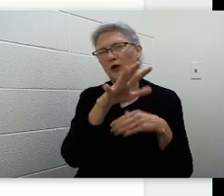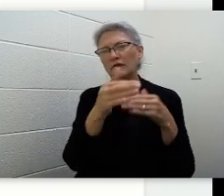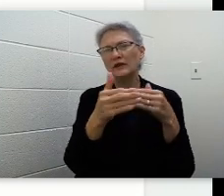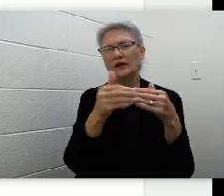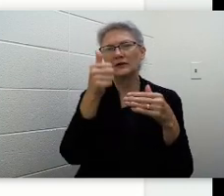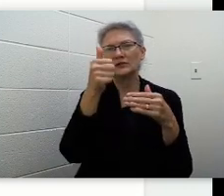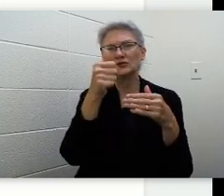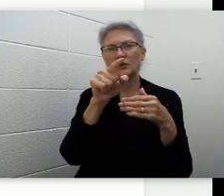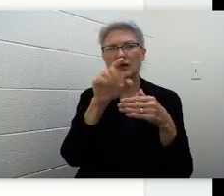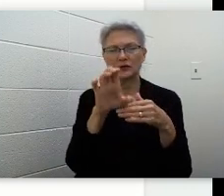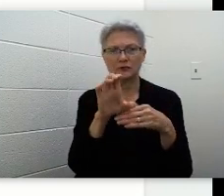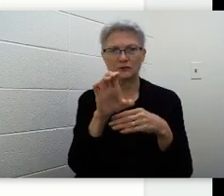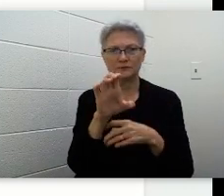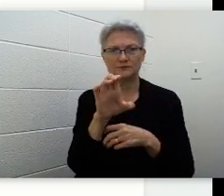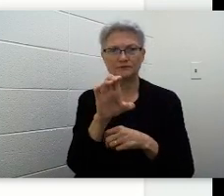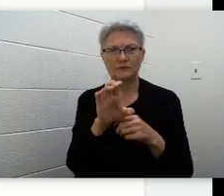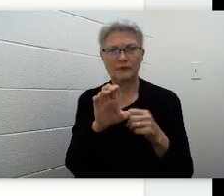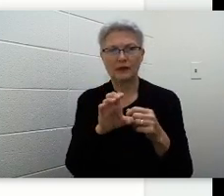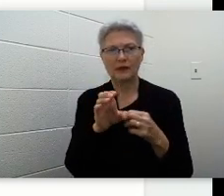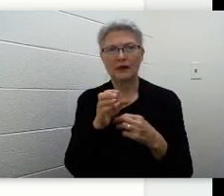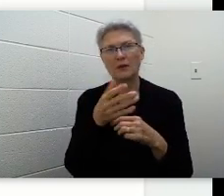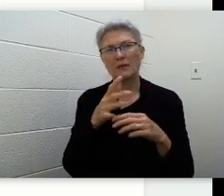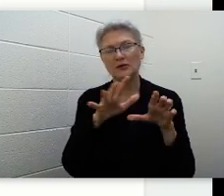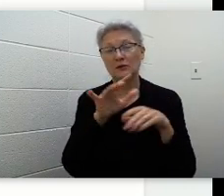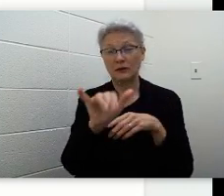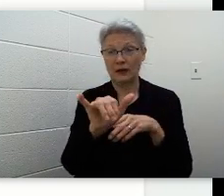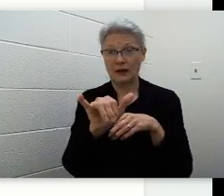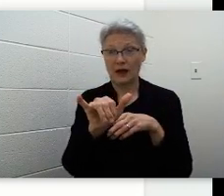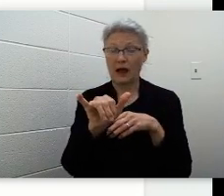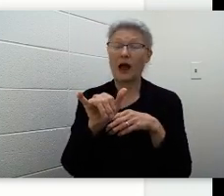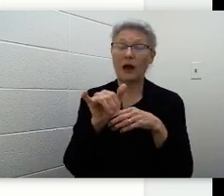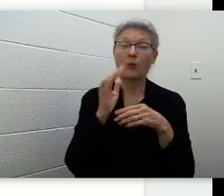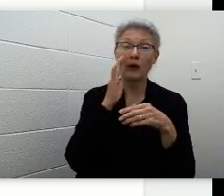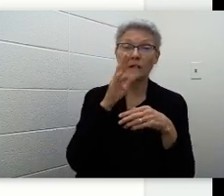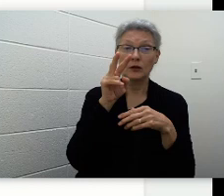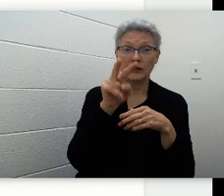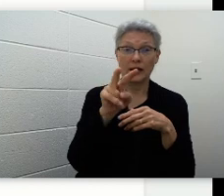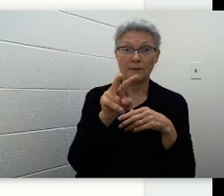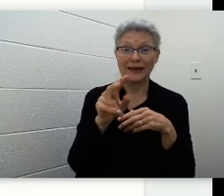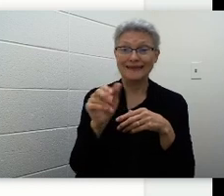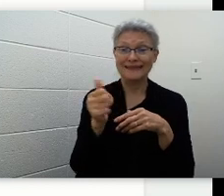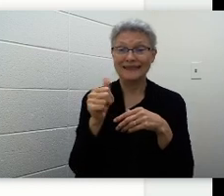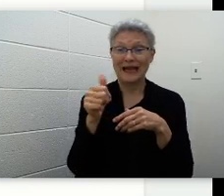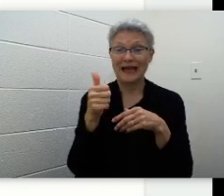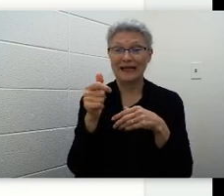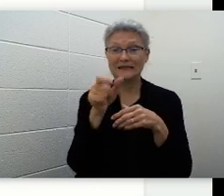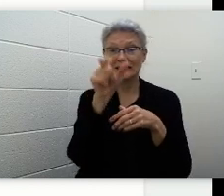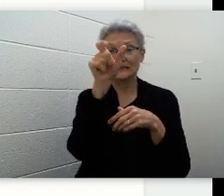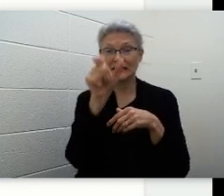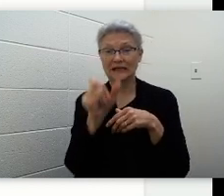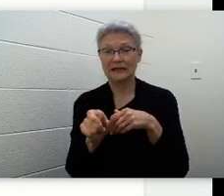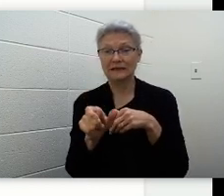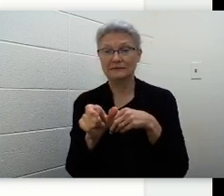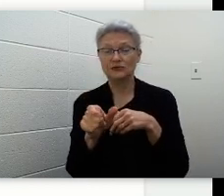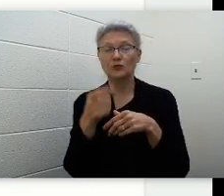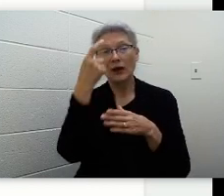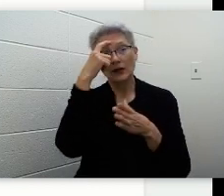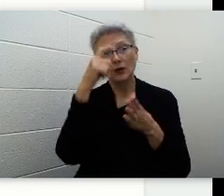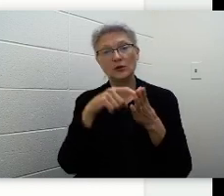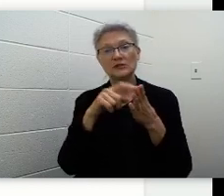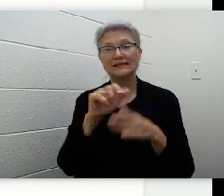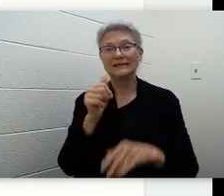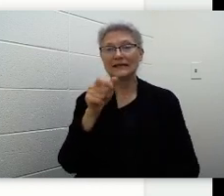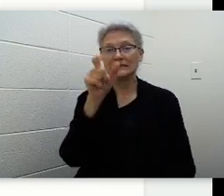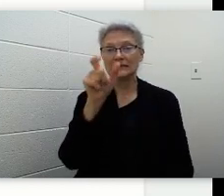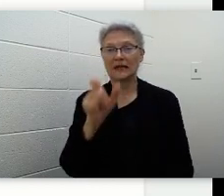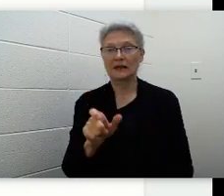nearest hundreds. So by doing that, I'm going to look at my tens column. And what I noticed in my tens column